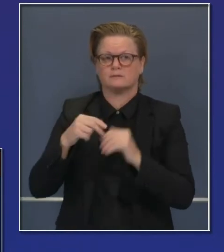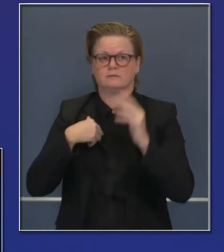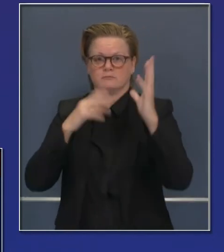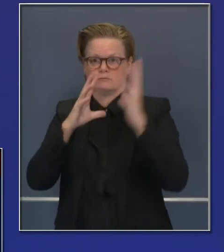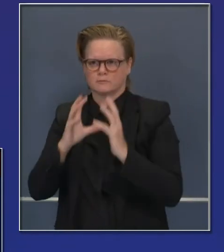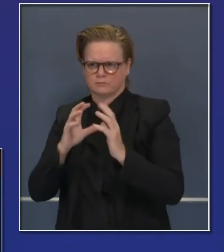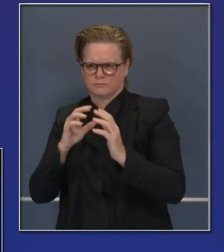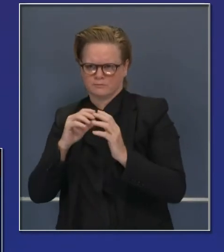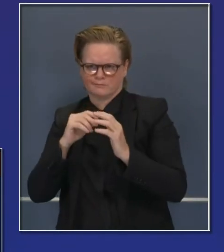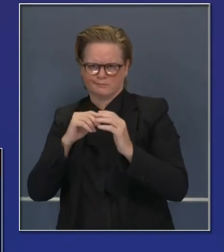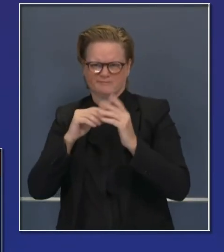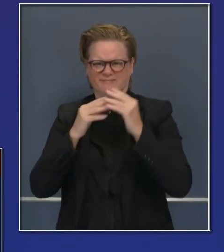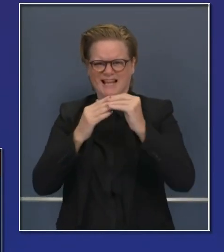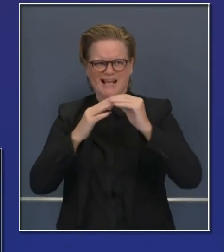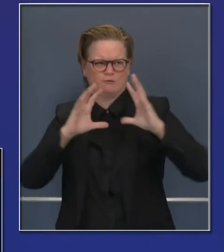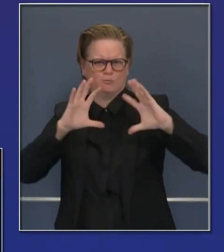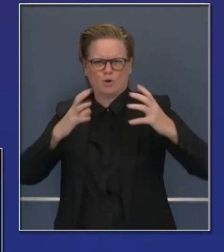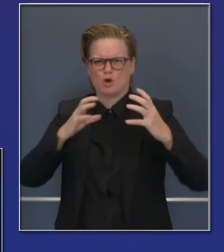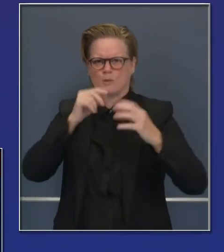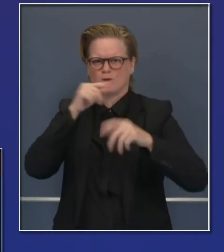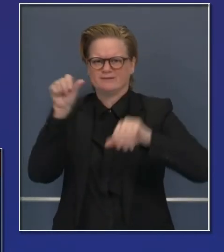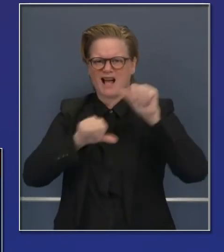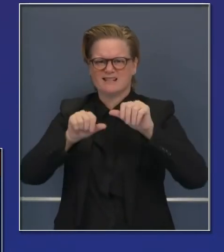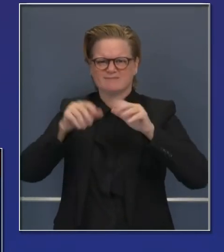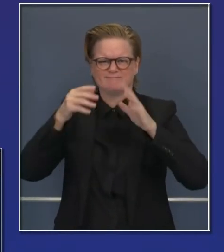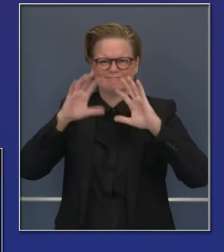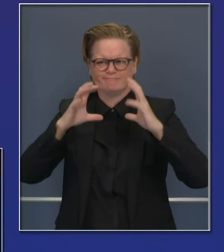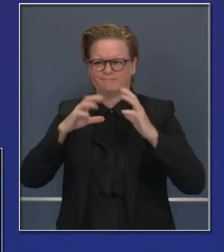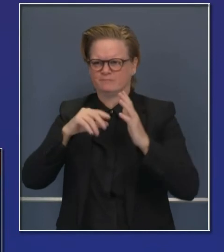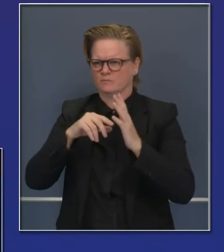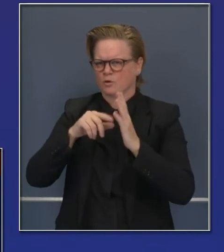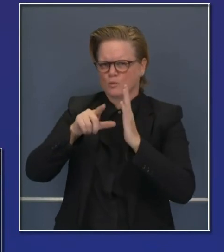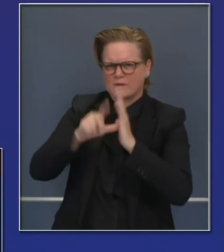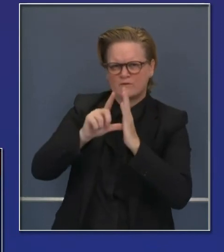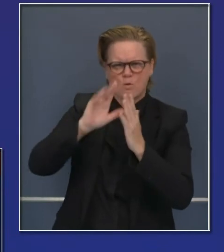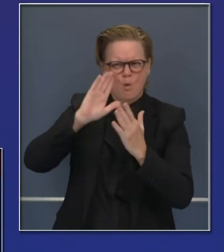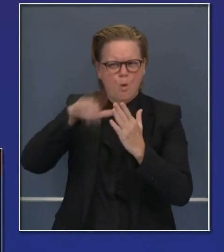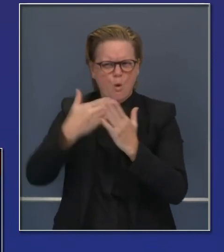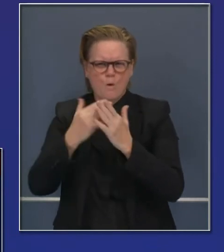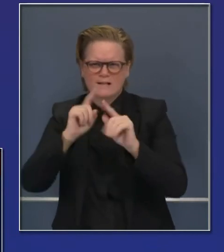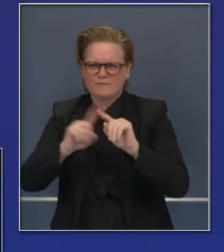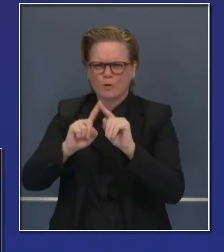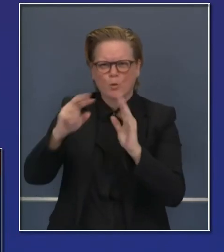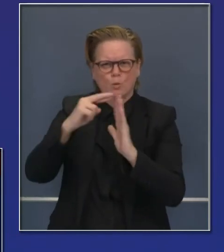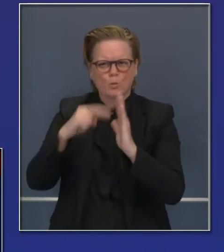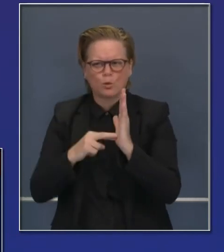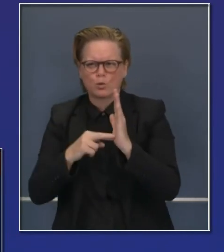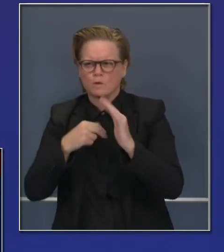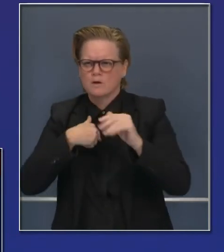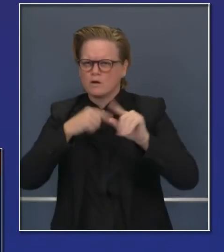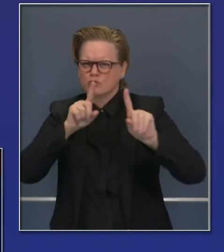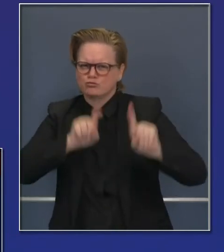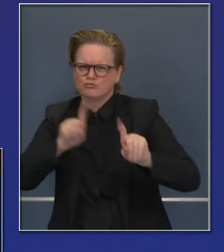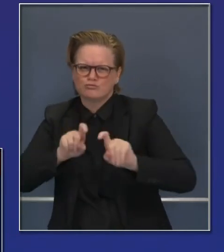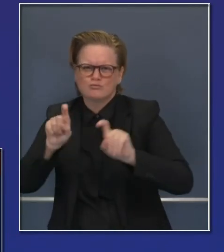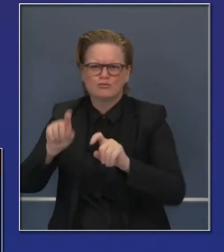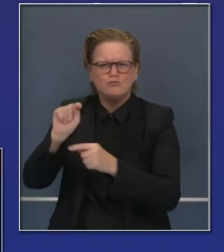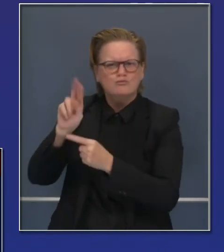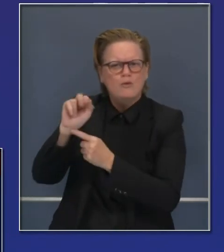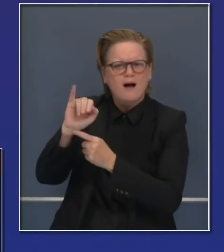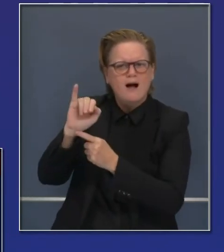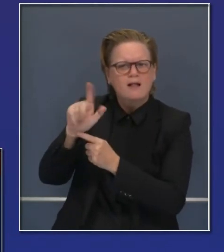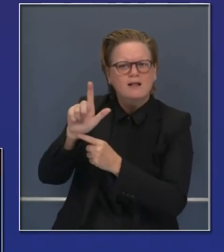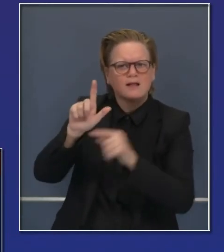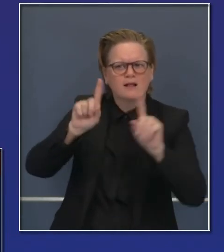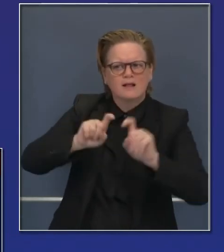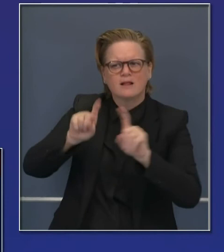active in reviewing the protocols and trials, phase 1 and 2, working with the FDA, and they will quickly assess all